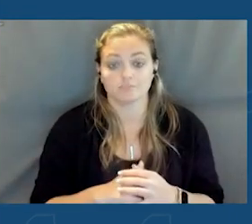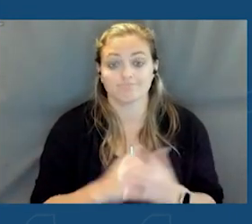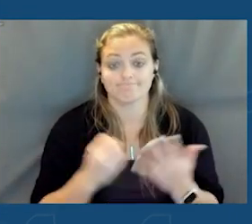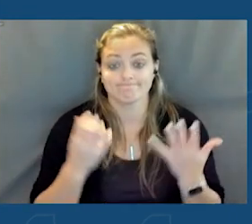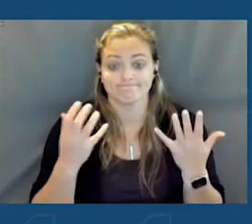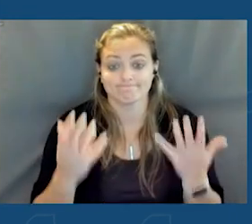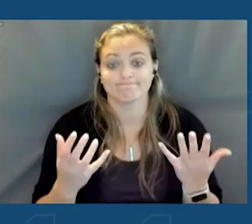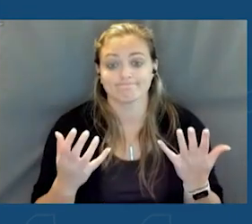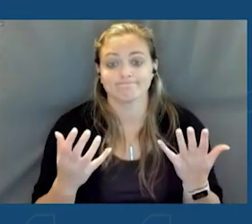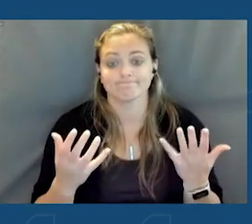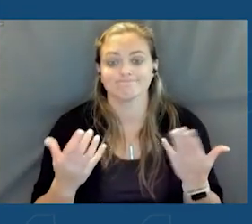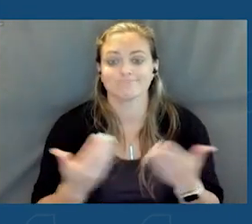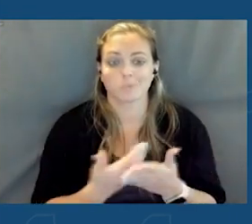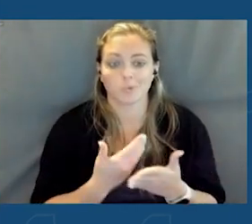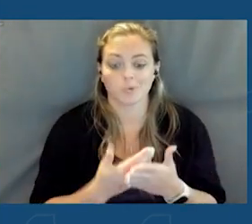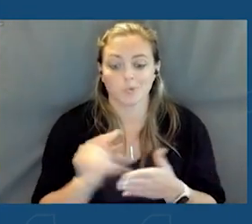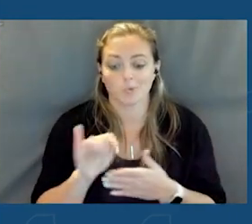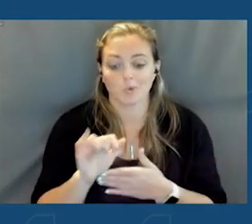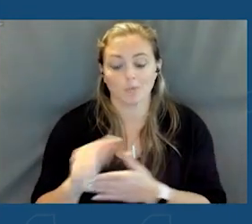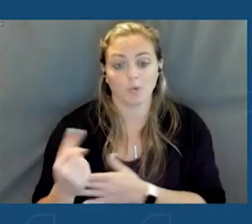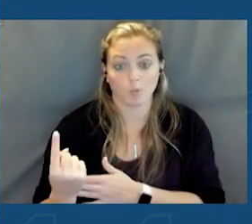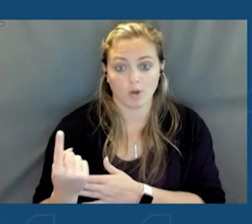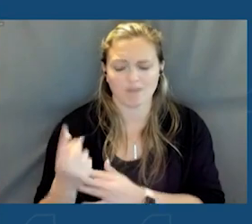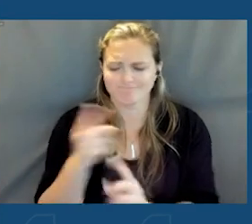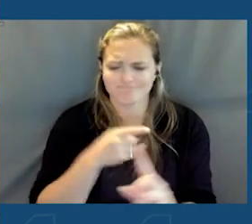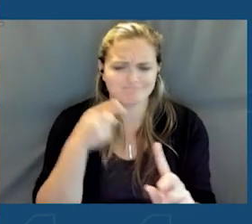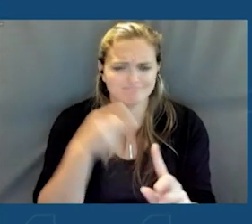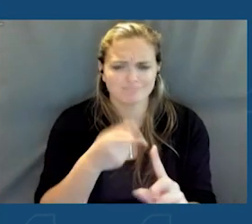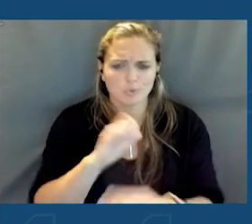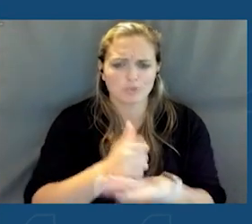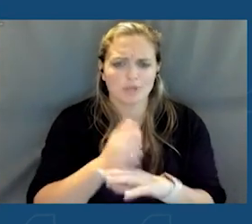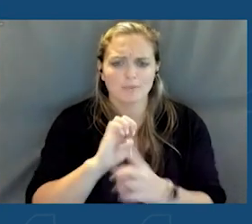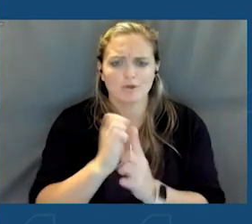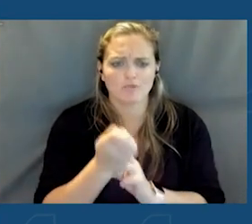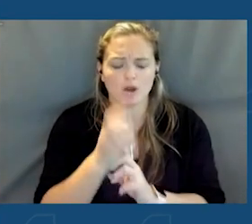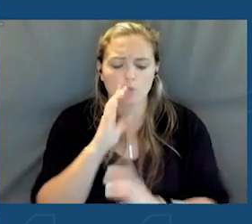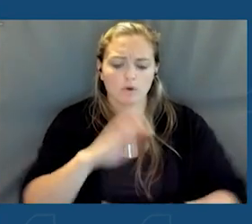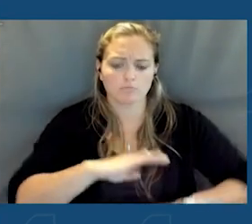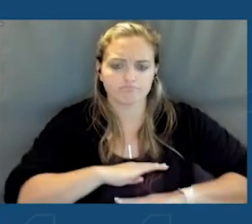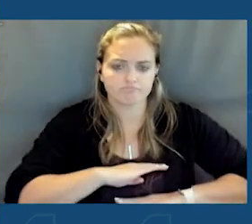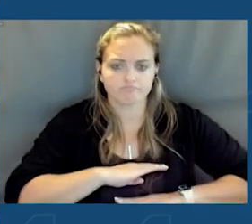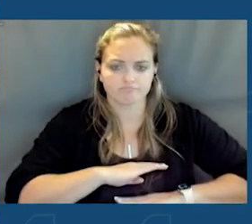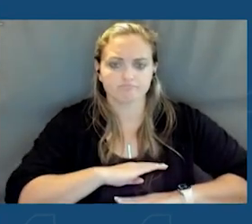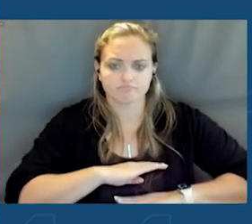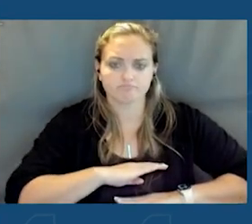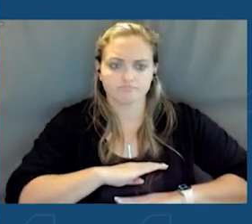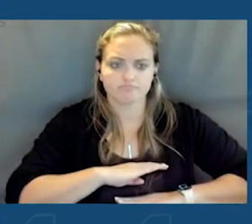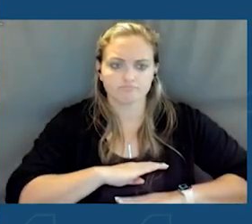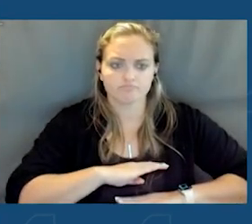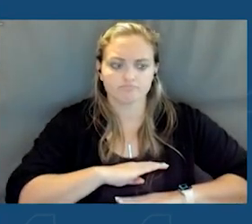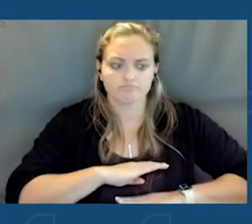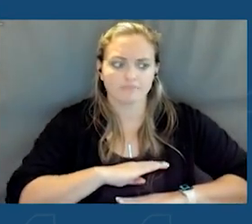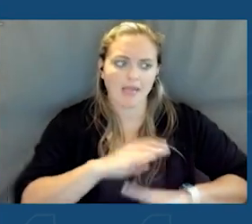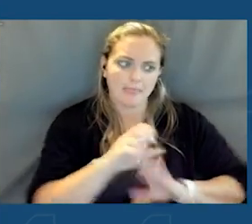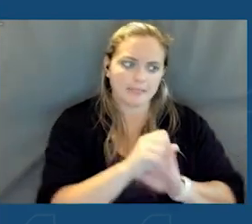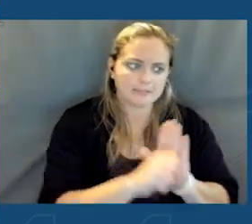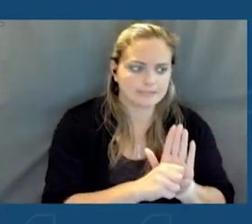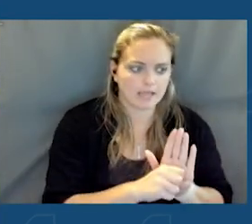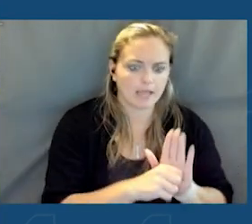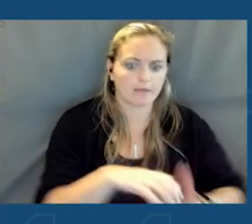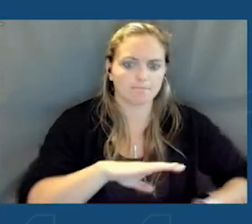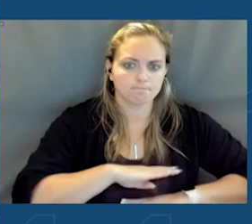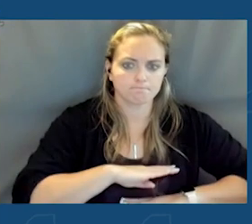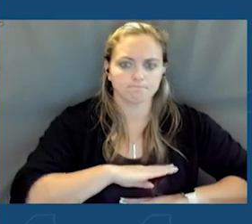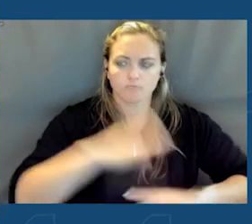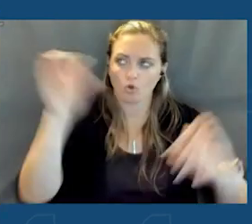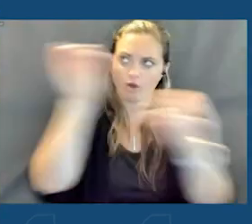new Terminal 1, we aim to create an environment that will meet the Port Authority's and the state's vision to make